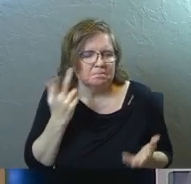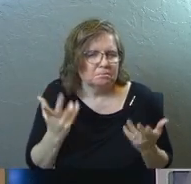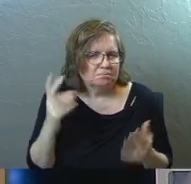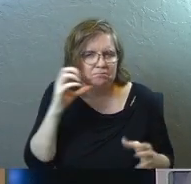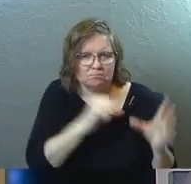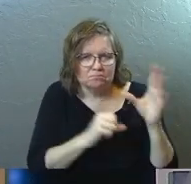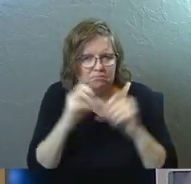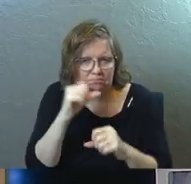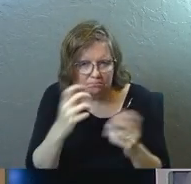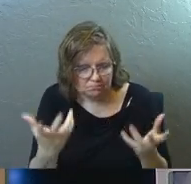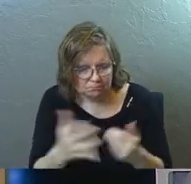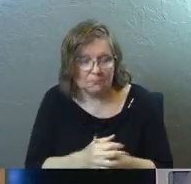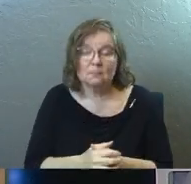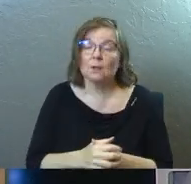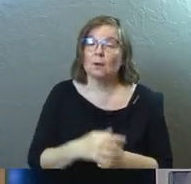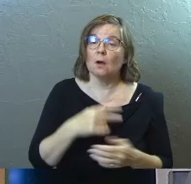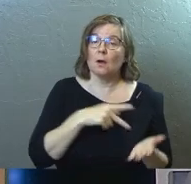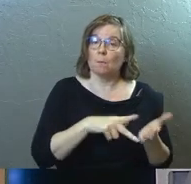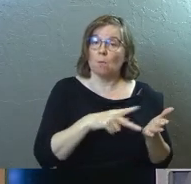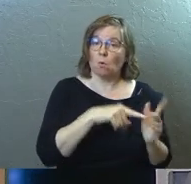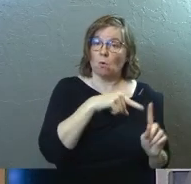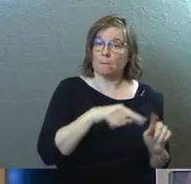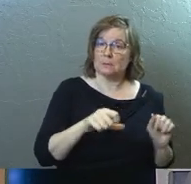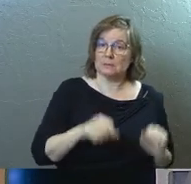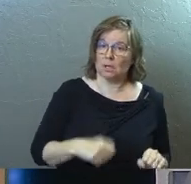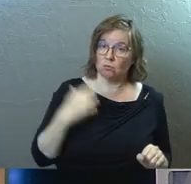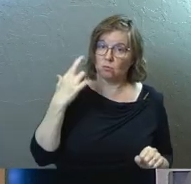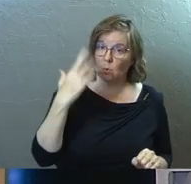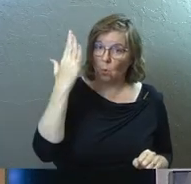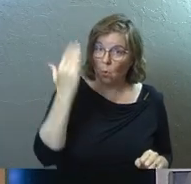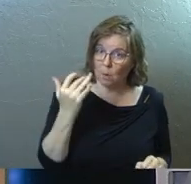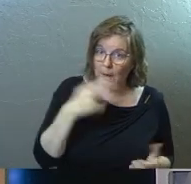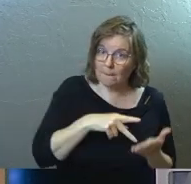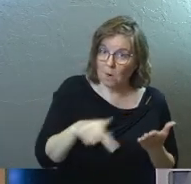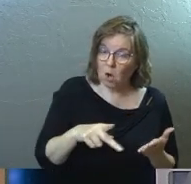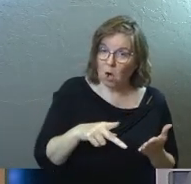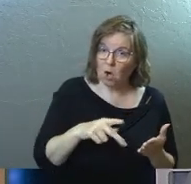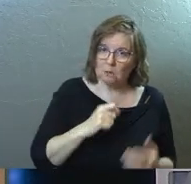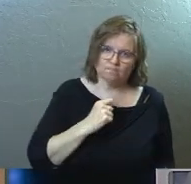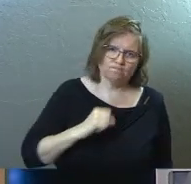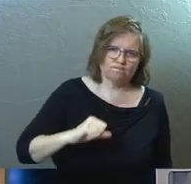are in scripture? So for Paul, what are some of the potentials as to why Paul is so